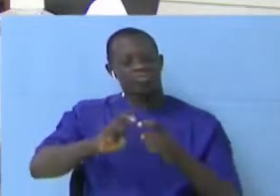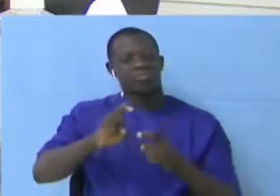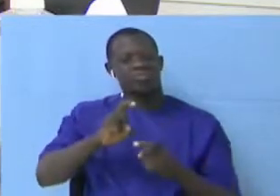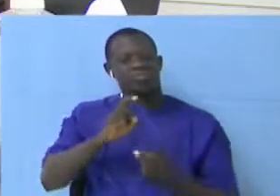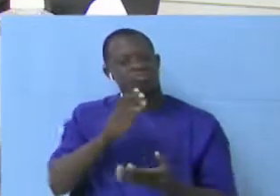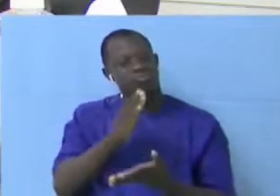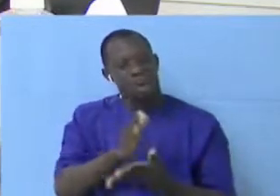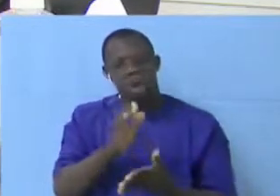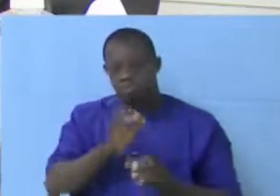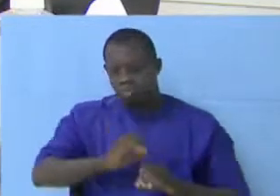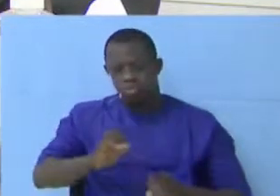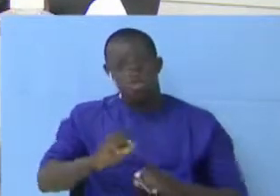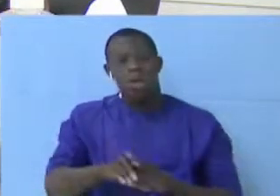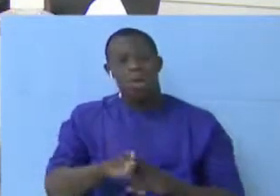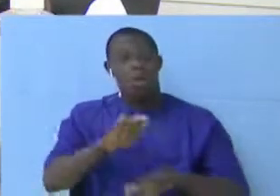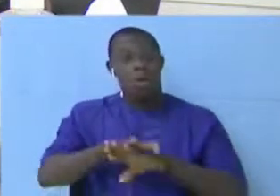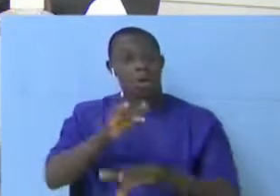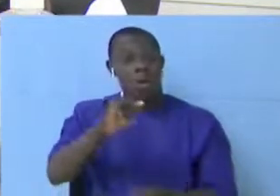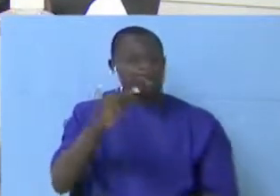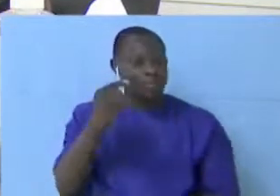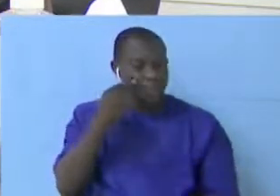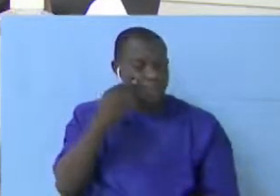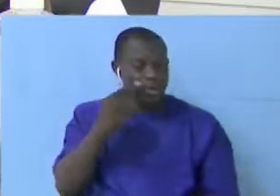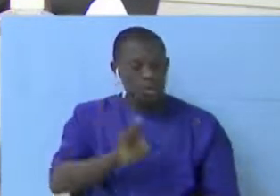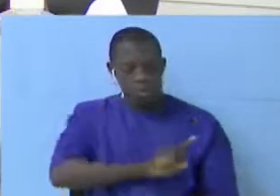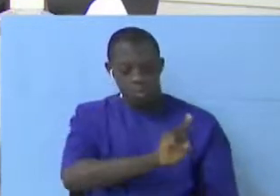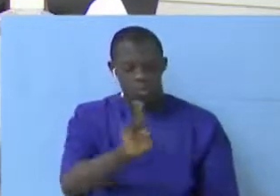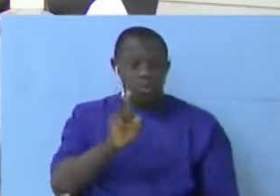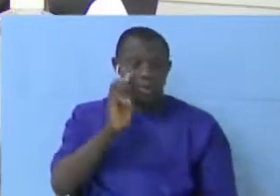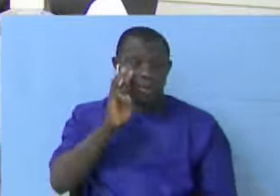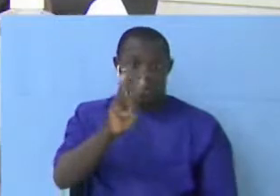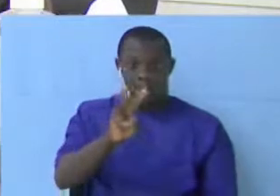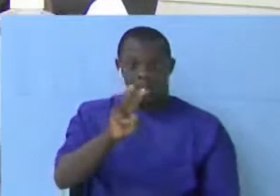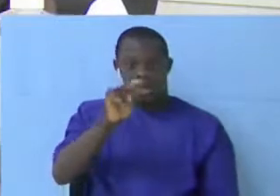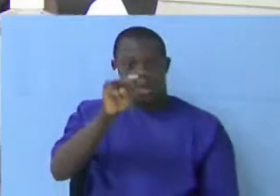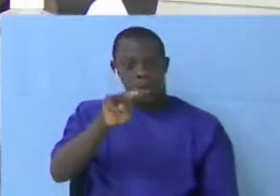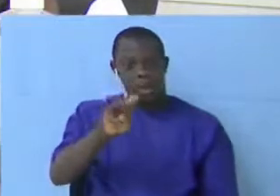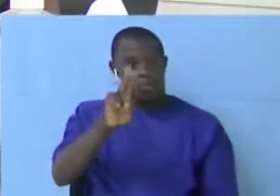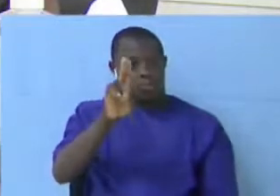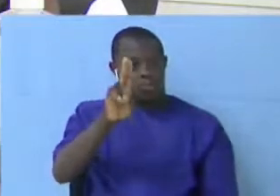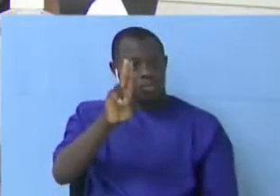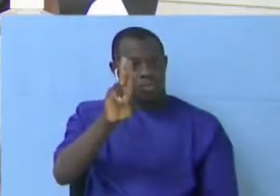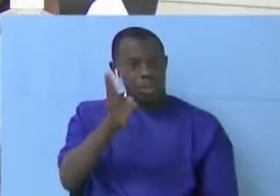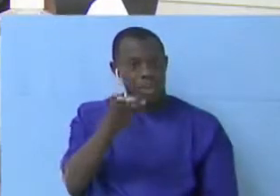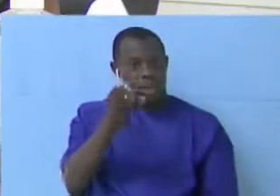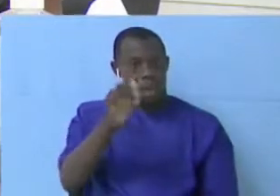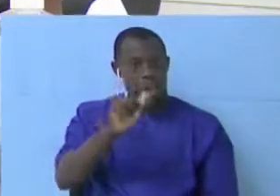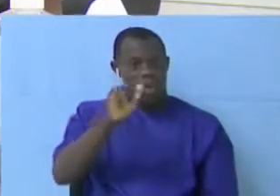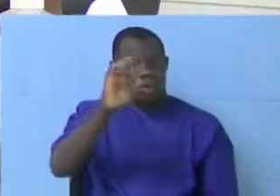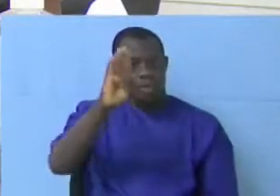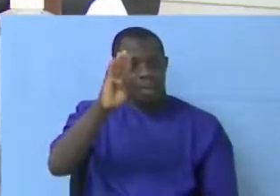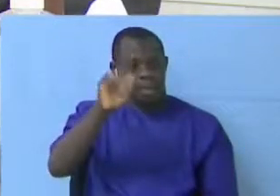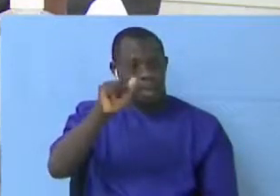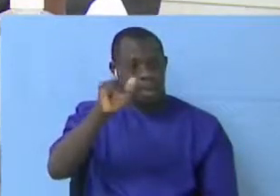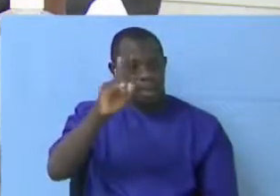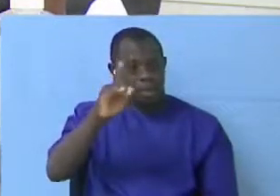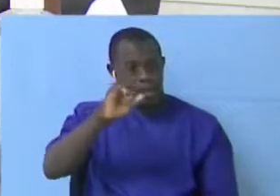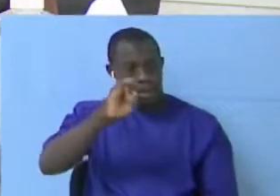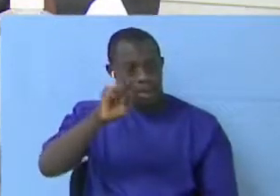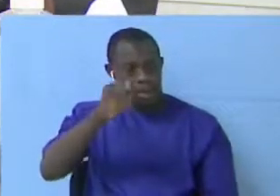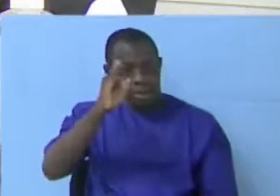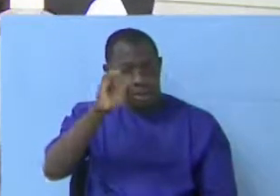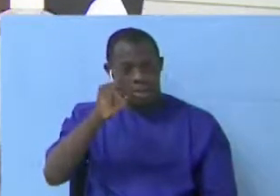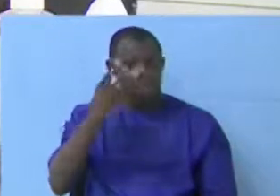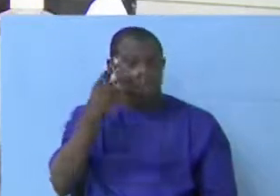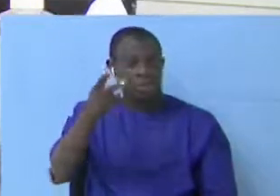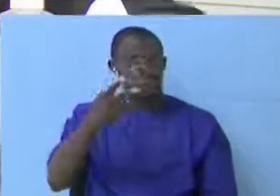That day we saw Noah Baji came. So I wouldn't be able to